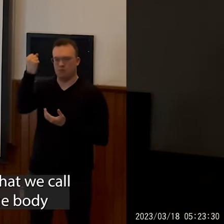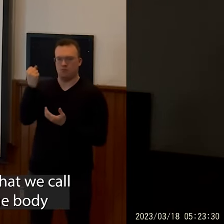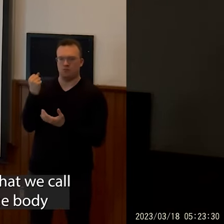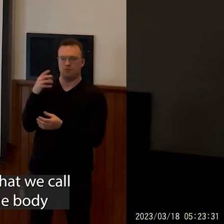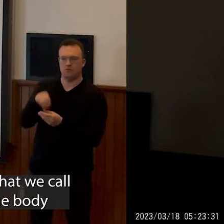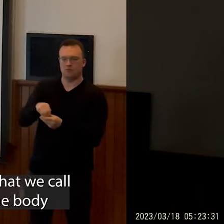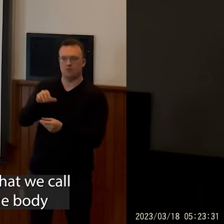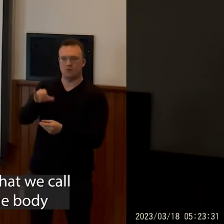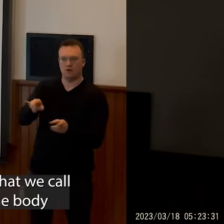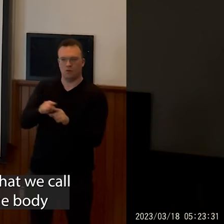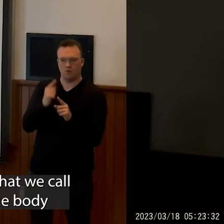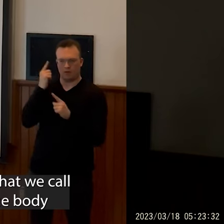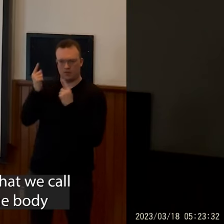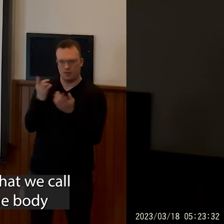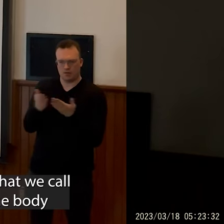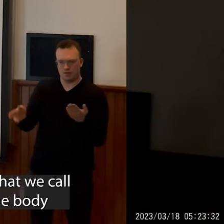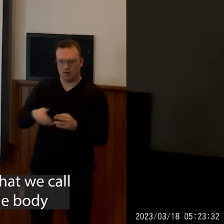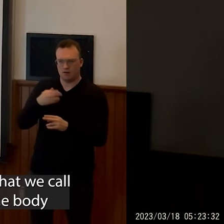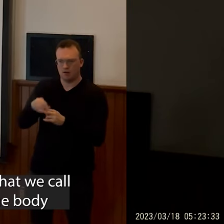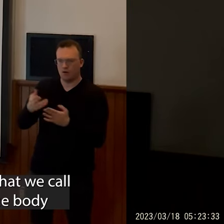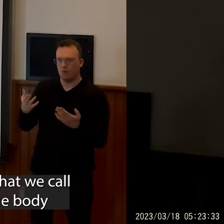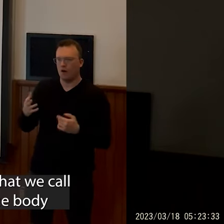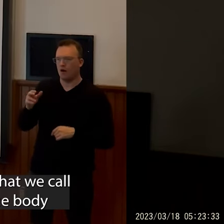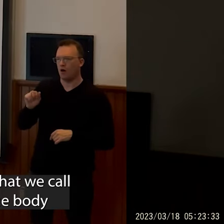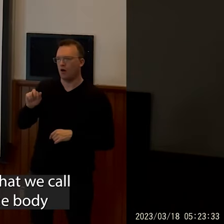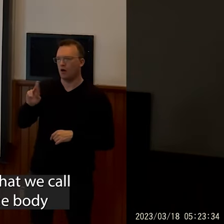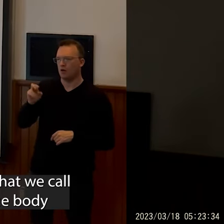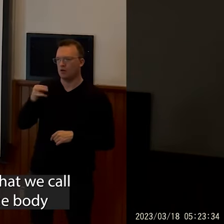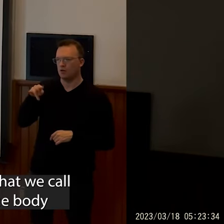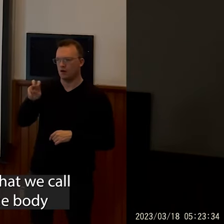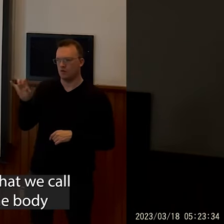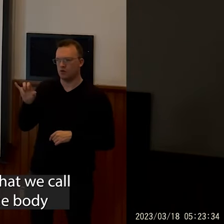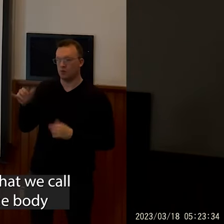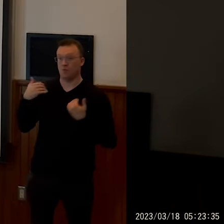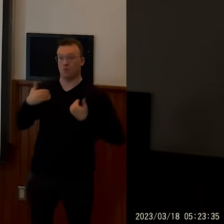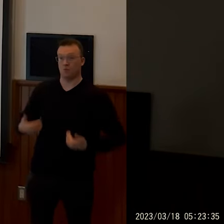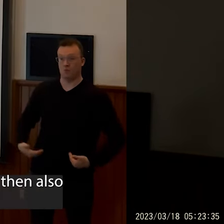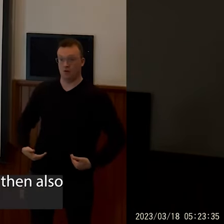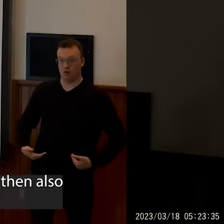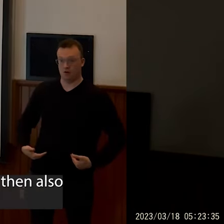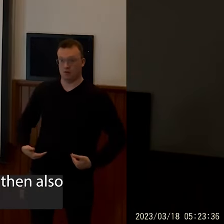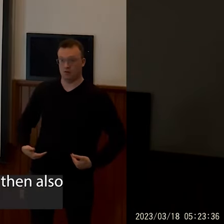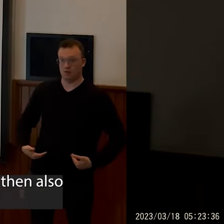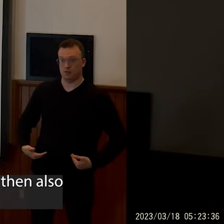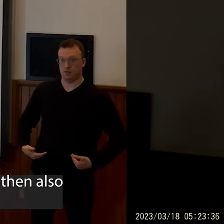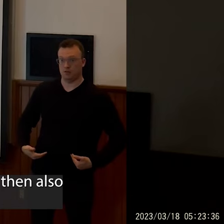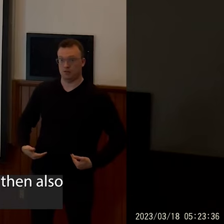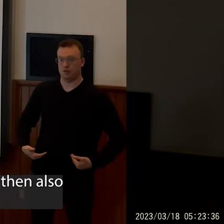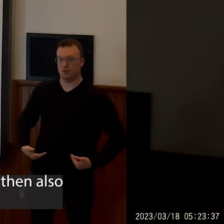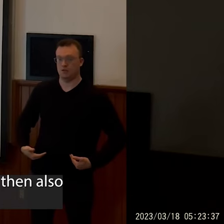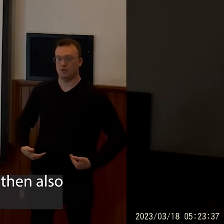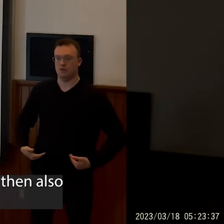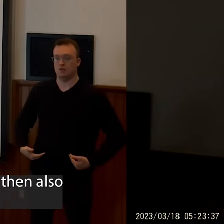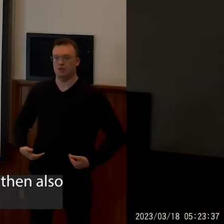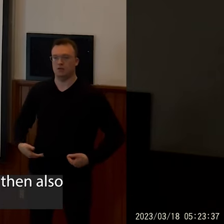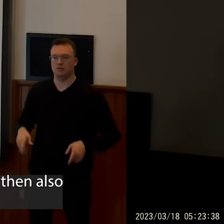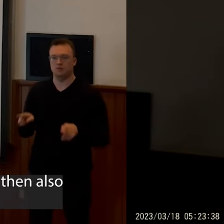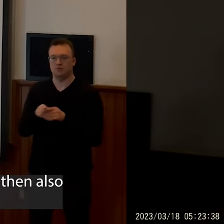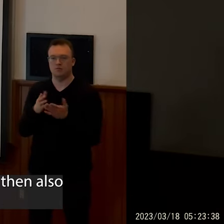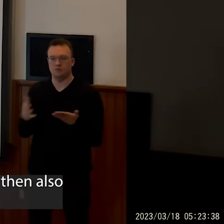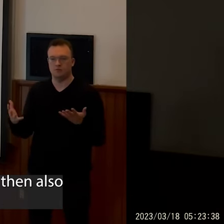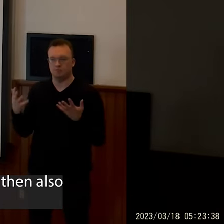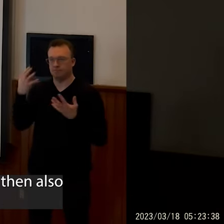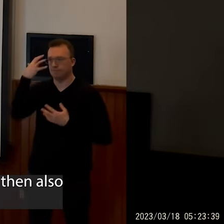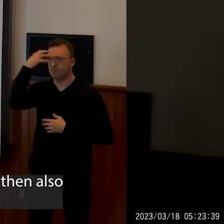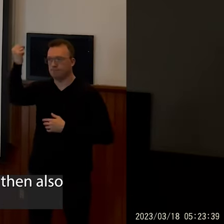then rethink this very thing that we call the archive as well. So actually the body and the material body is an archive,